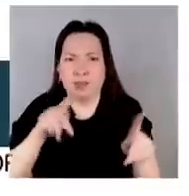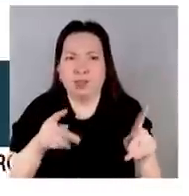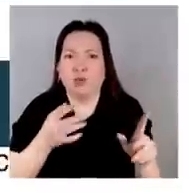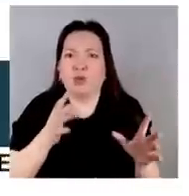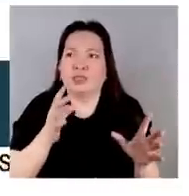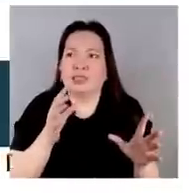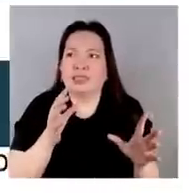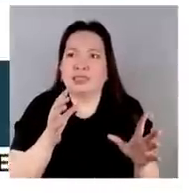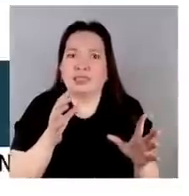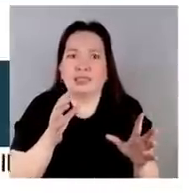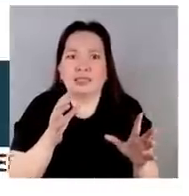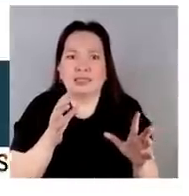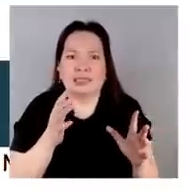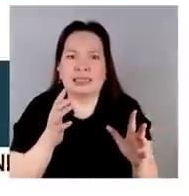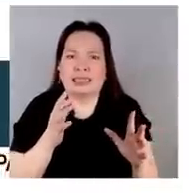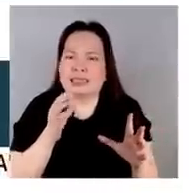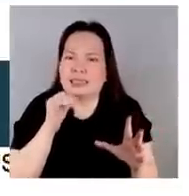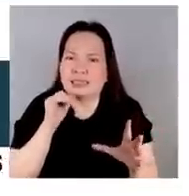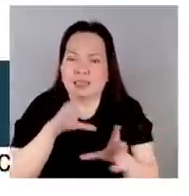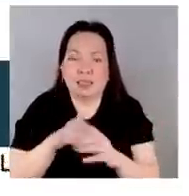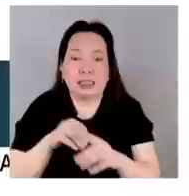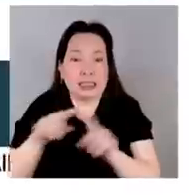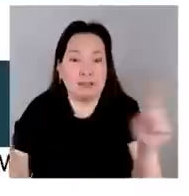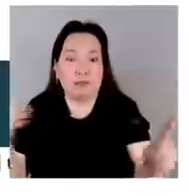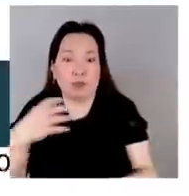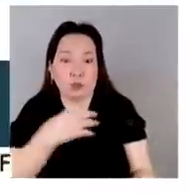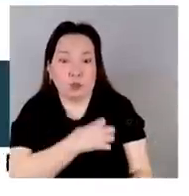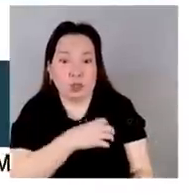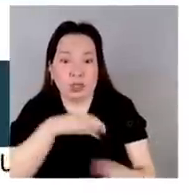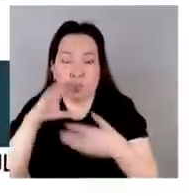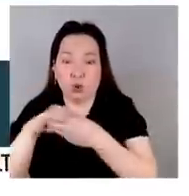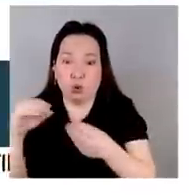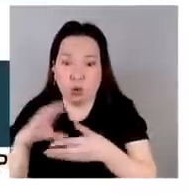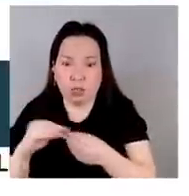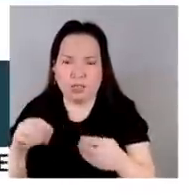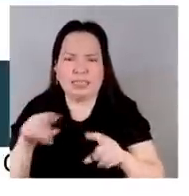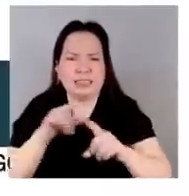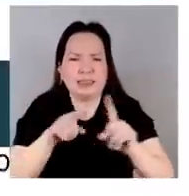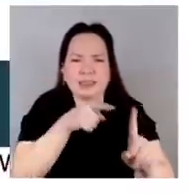police reports conflict the accounts of witnesses, of